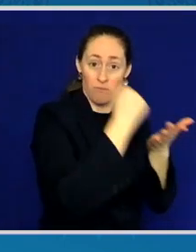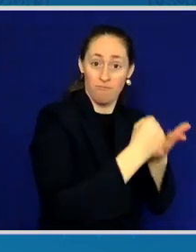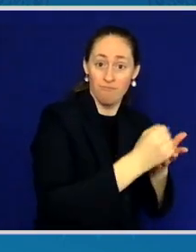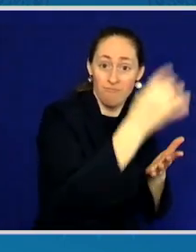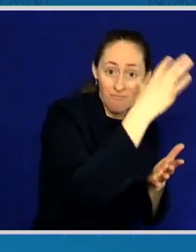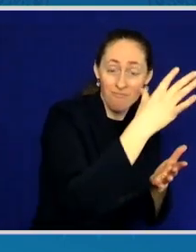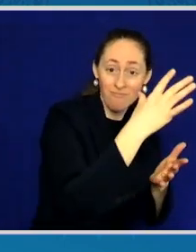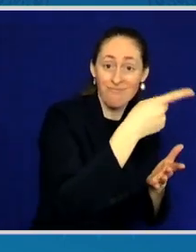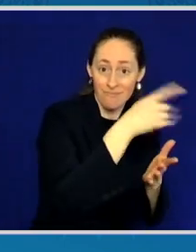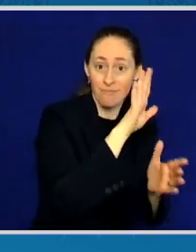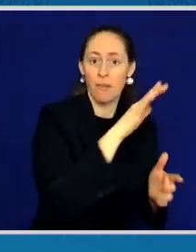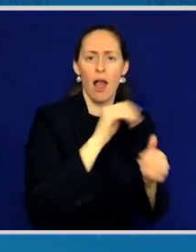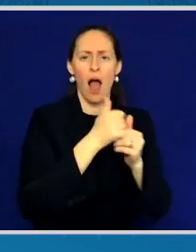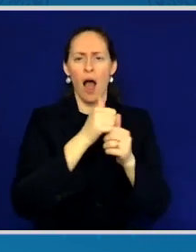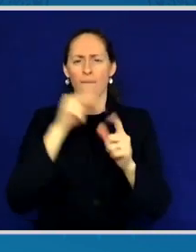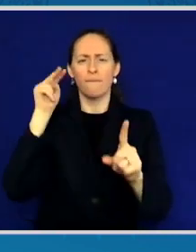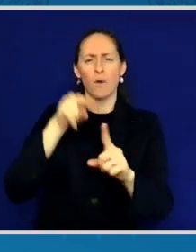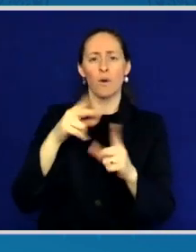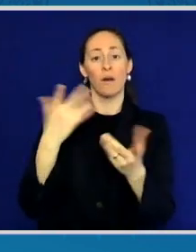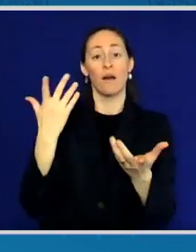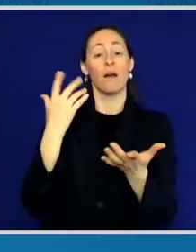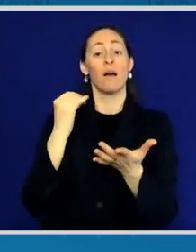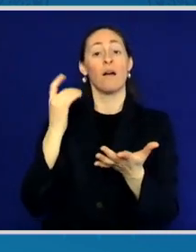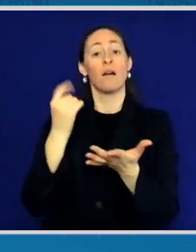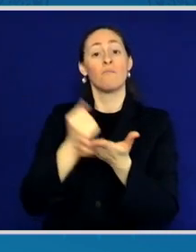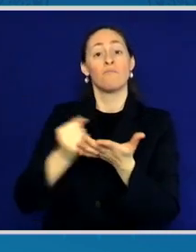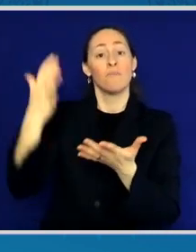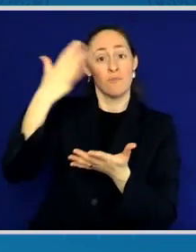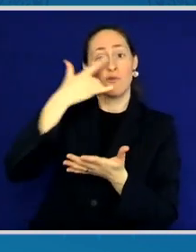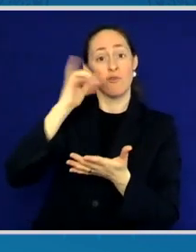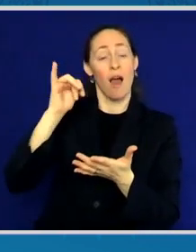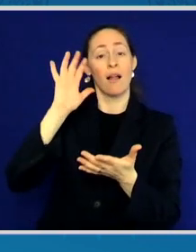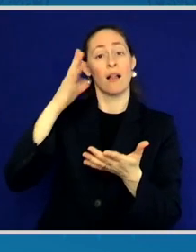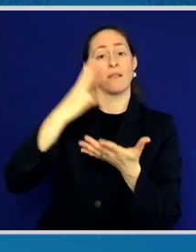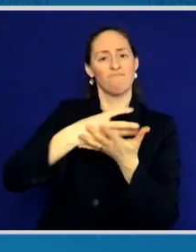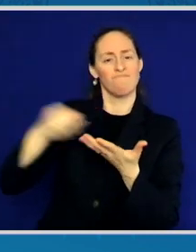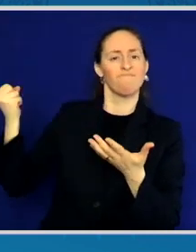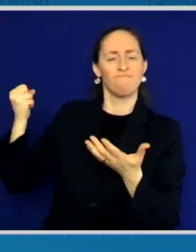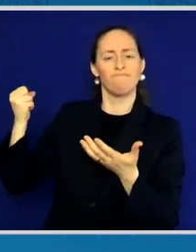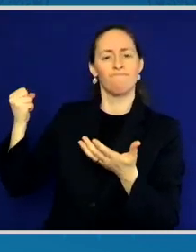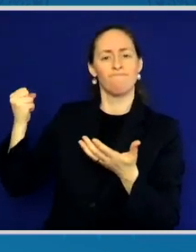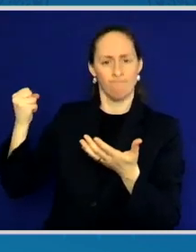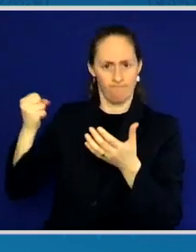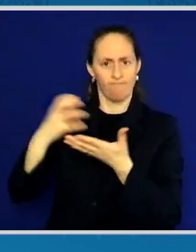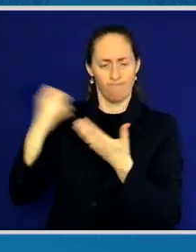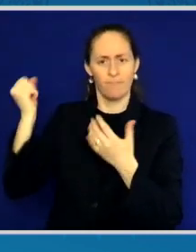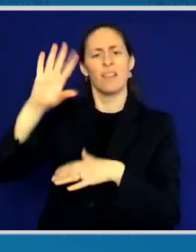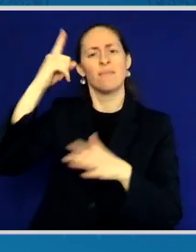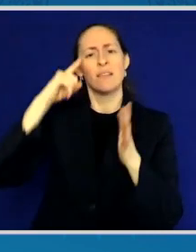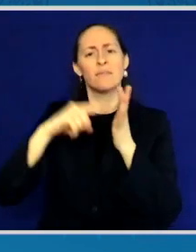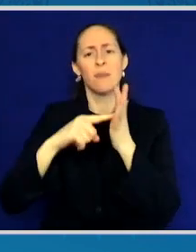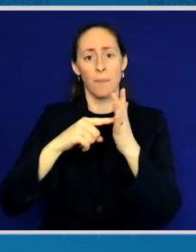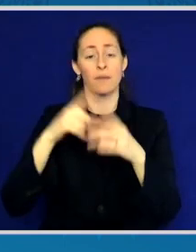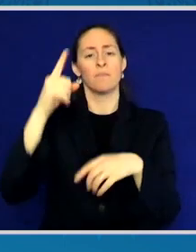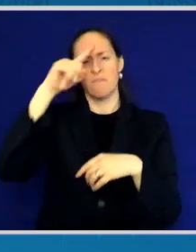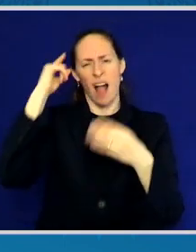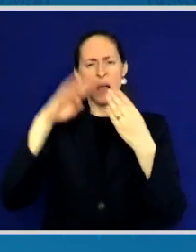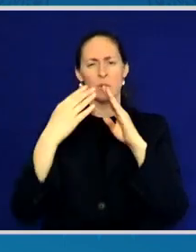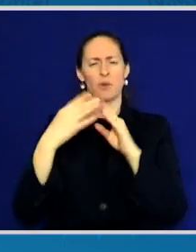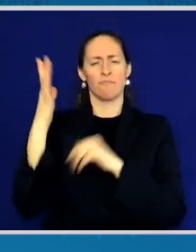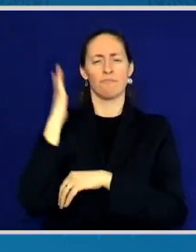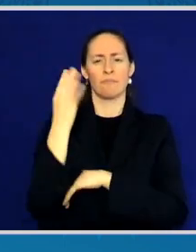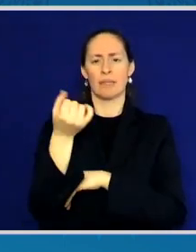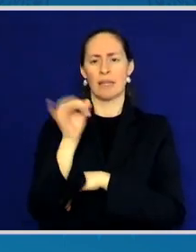maybe about 5 miles west of here, Kenyon Bar was a black community in 1960 where 25,000 residents were displaced